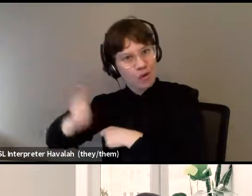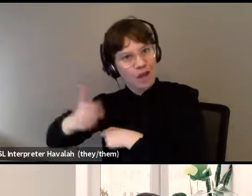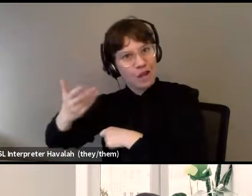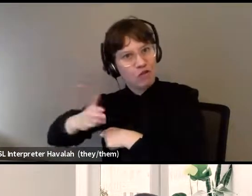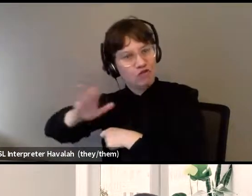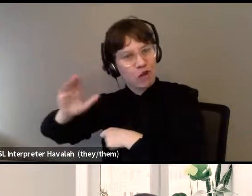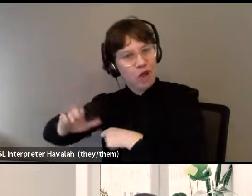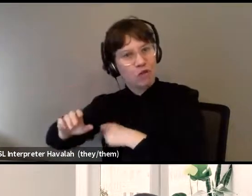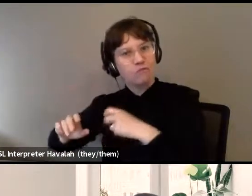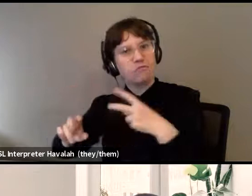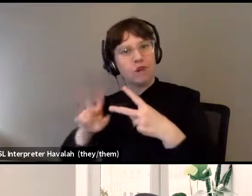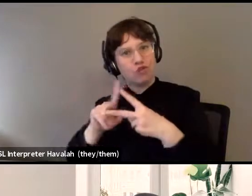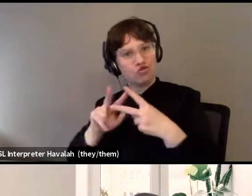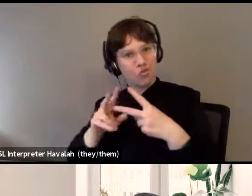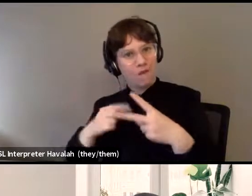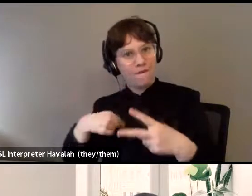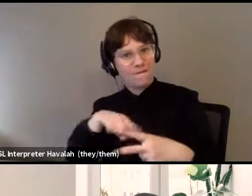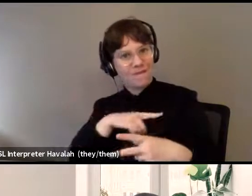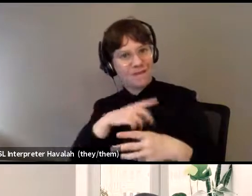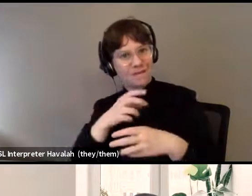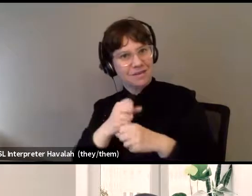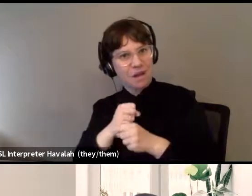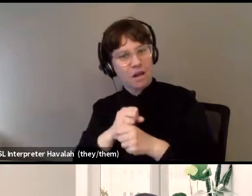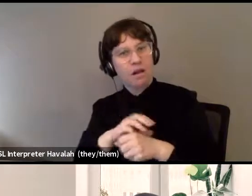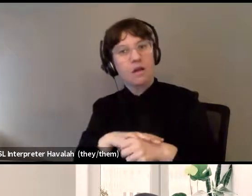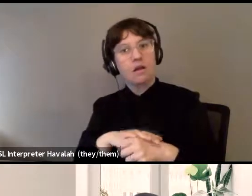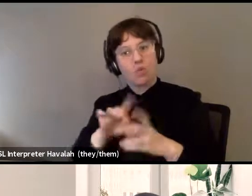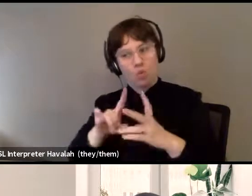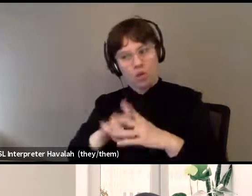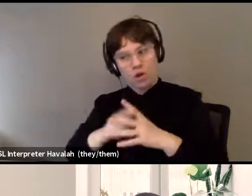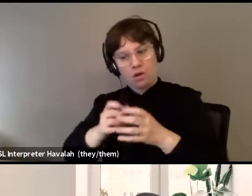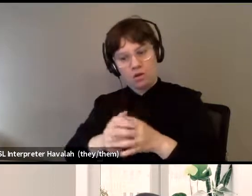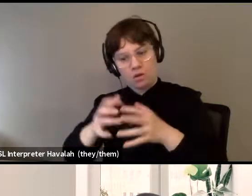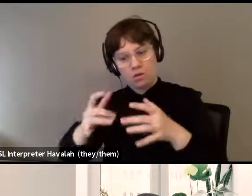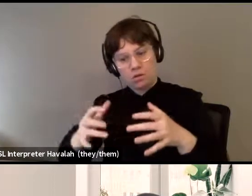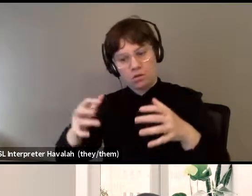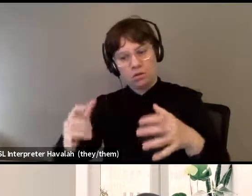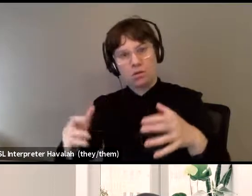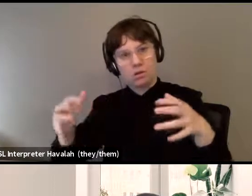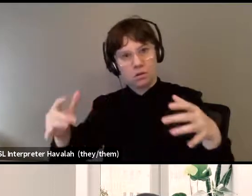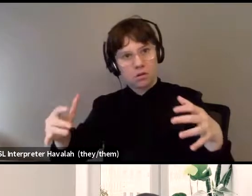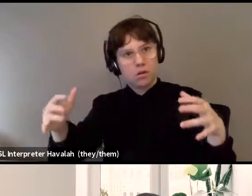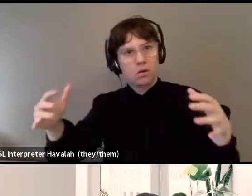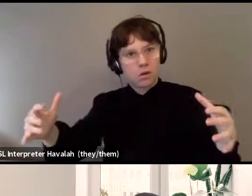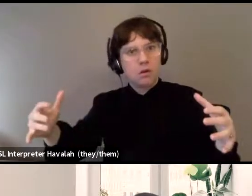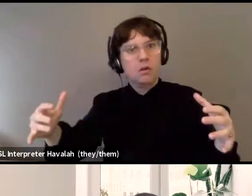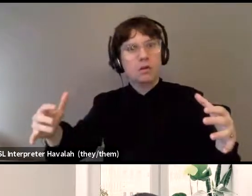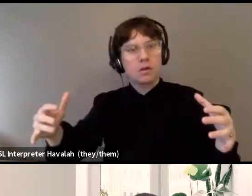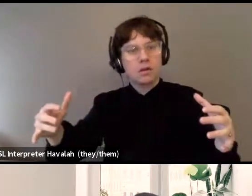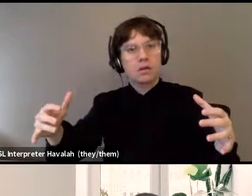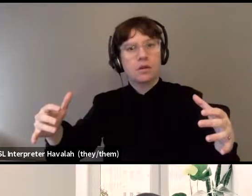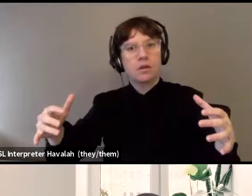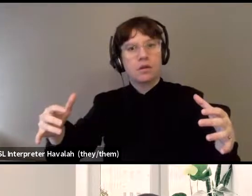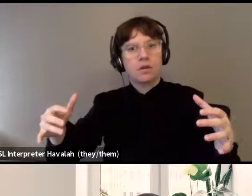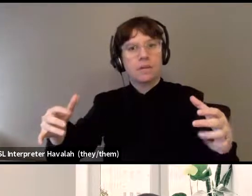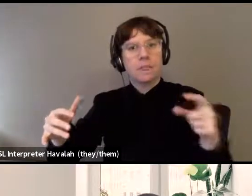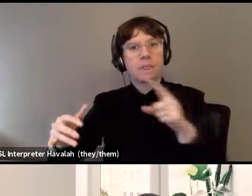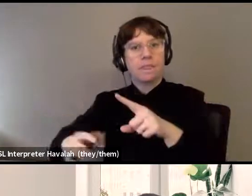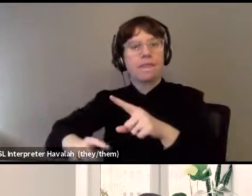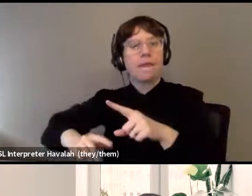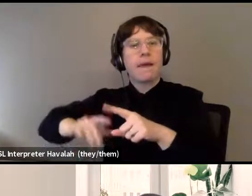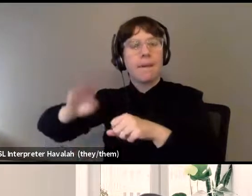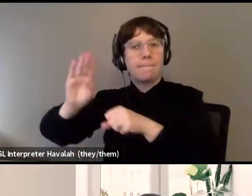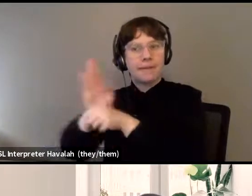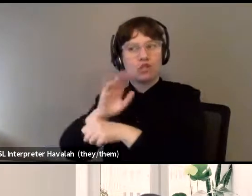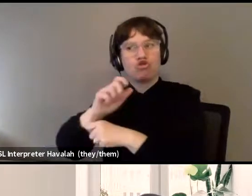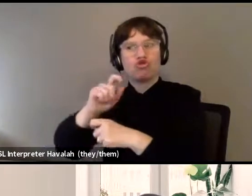Chicago. And so what started happening is that, like I said, entities started setting aside money to